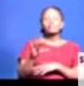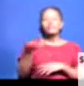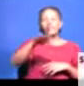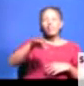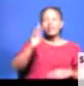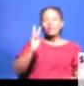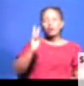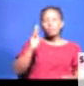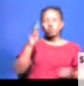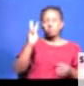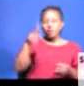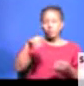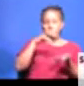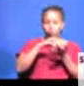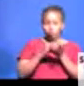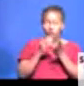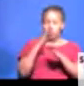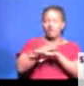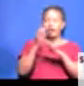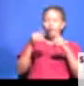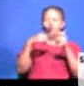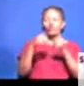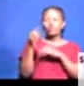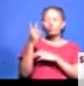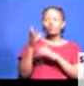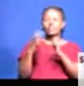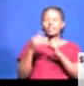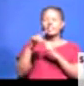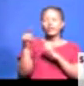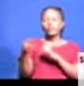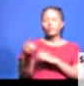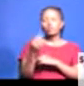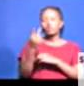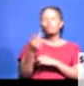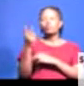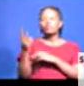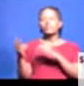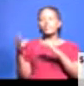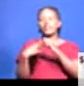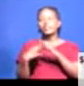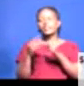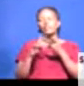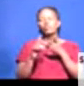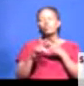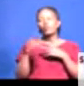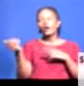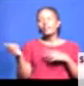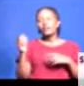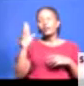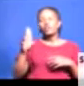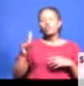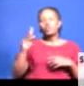he garnered 28,225 votes against his rival Simon Kalekem of UDA, who came in second